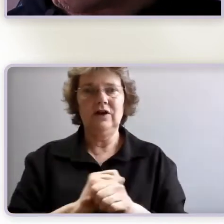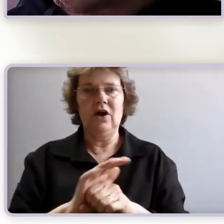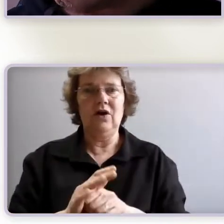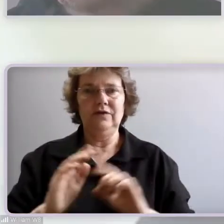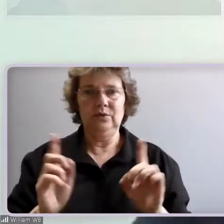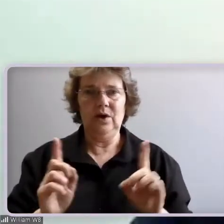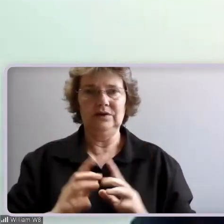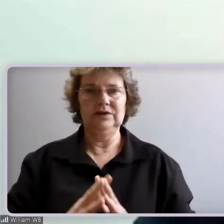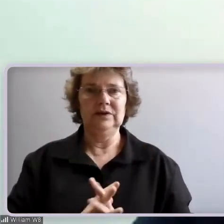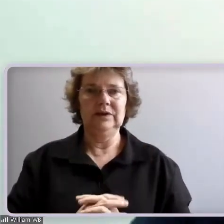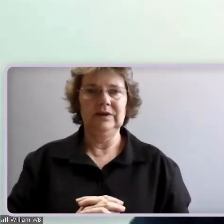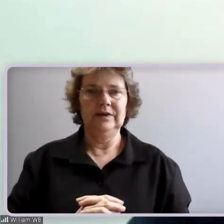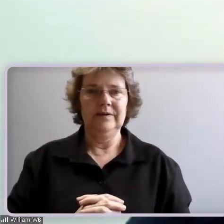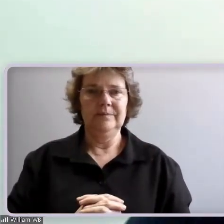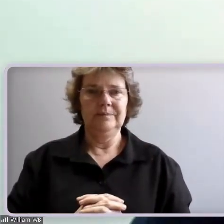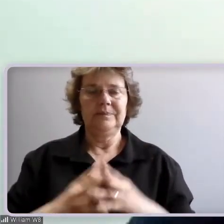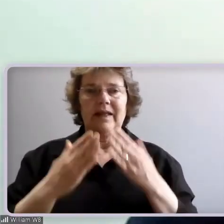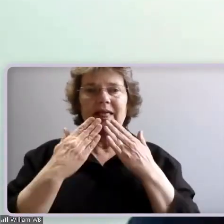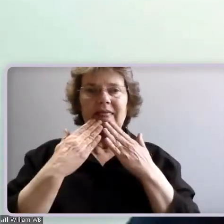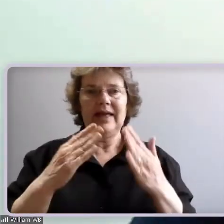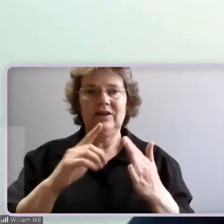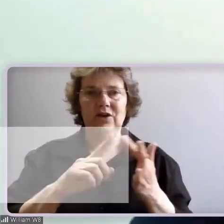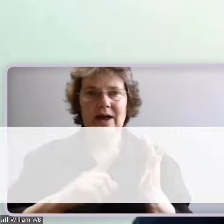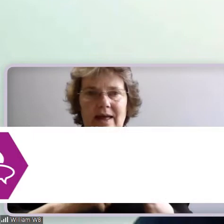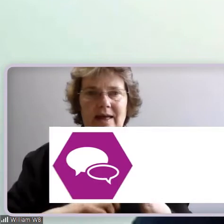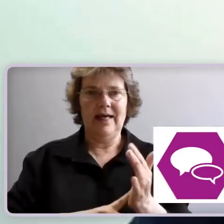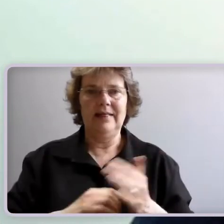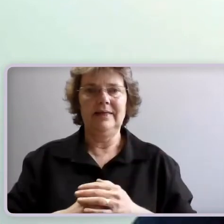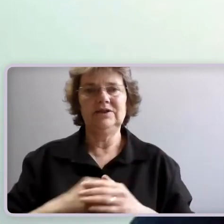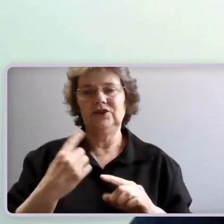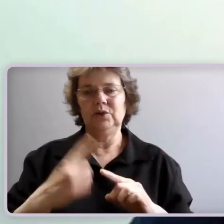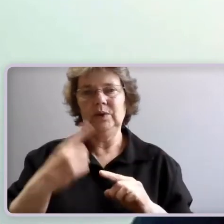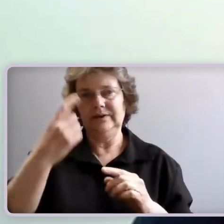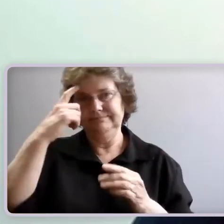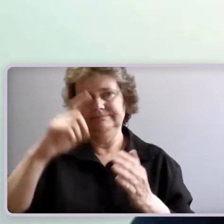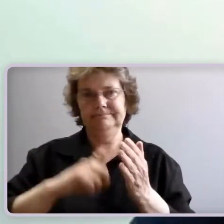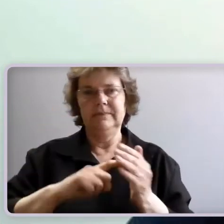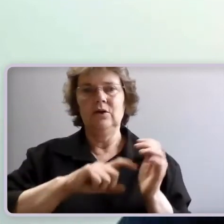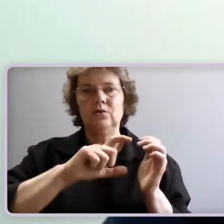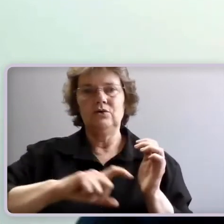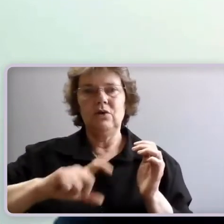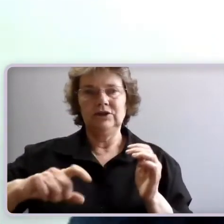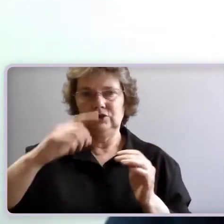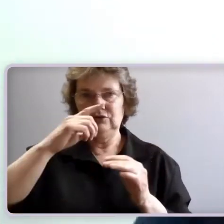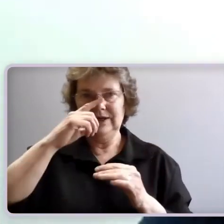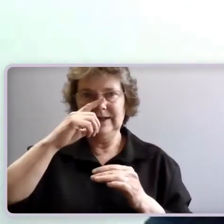Thank you, Elle. I'm going to give a quick acknowledgement to the Wurundjeri people of the Kulin Nation from